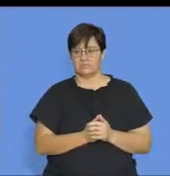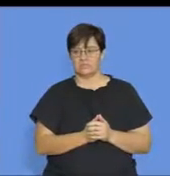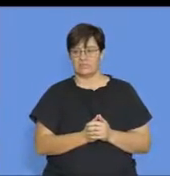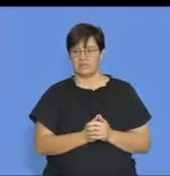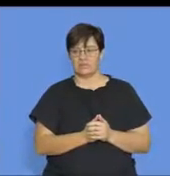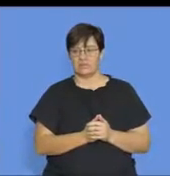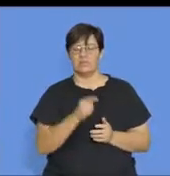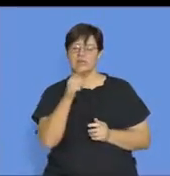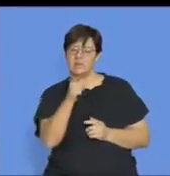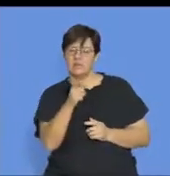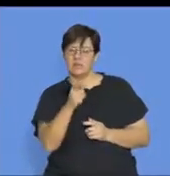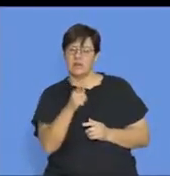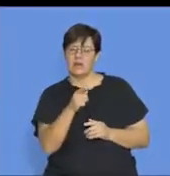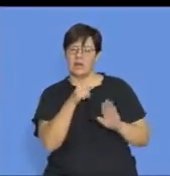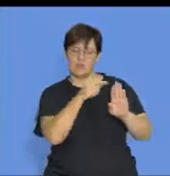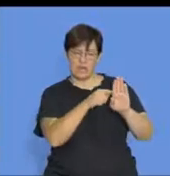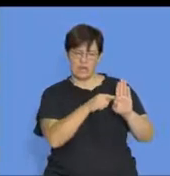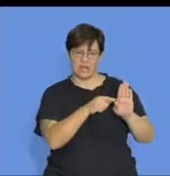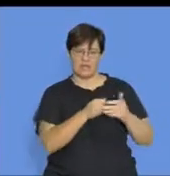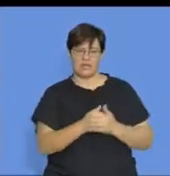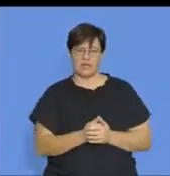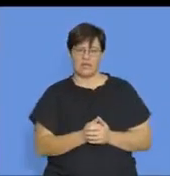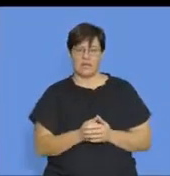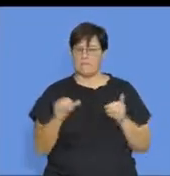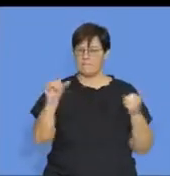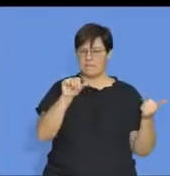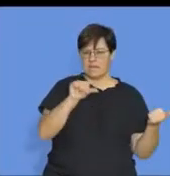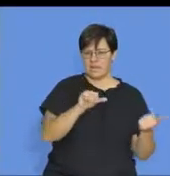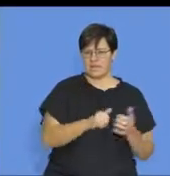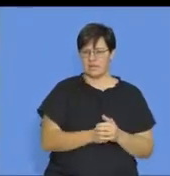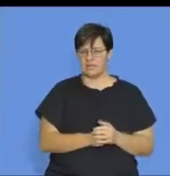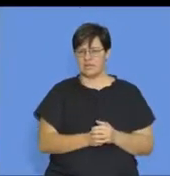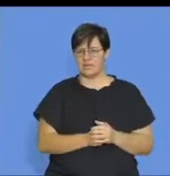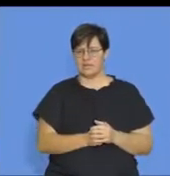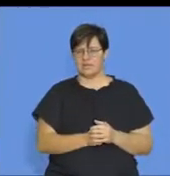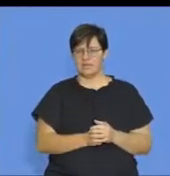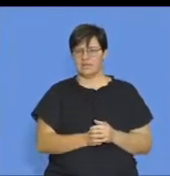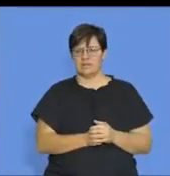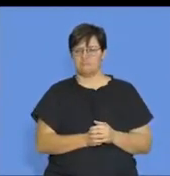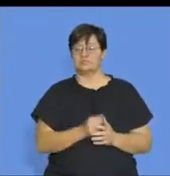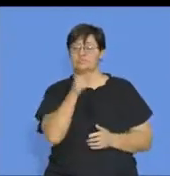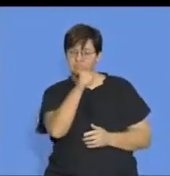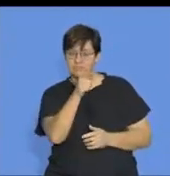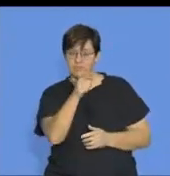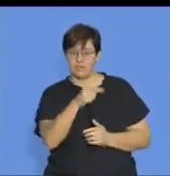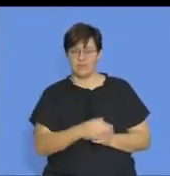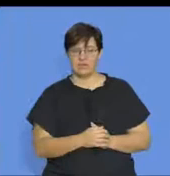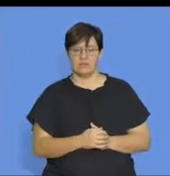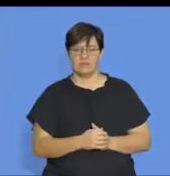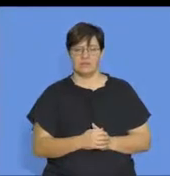for partner Craig. Let's just quickly go back. Okay, so for partner